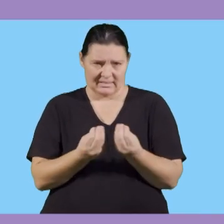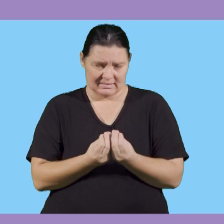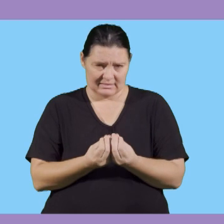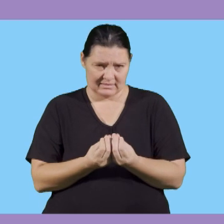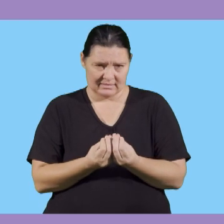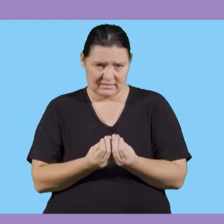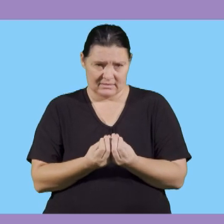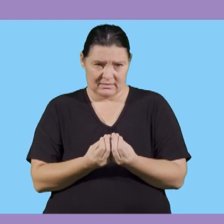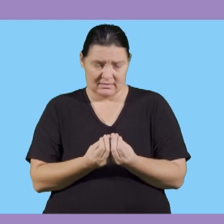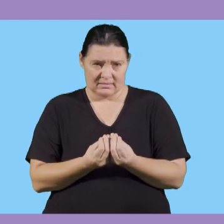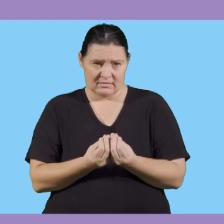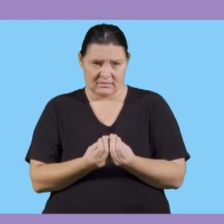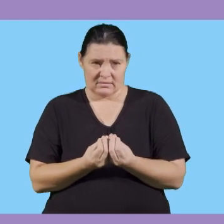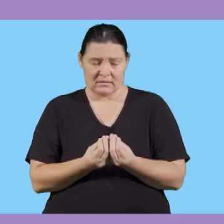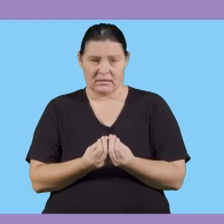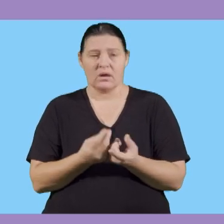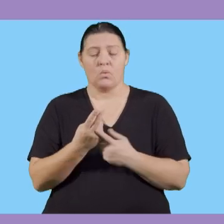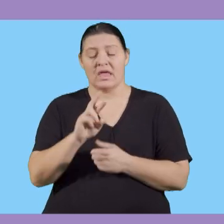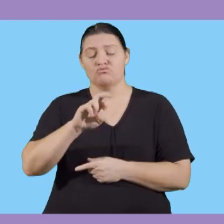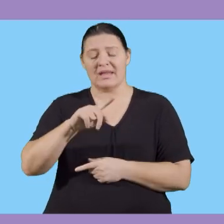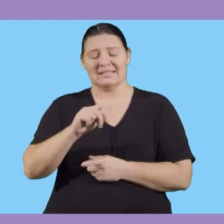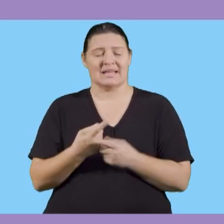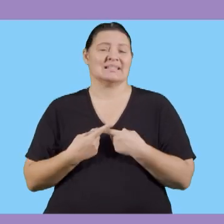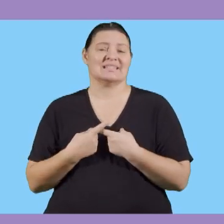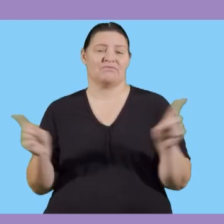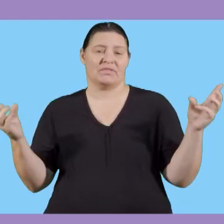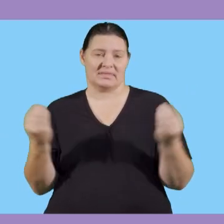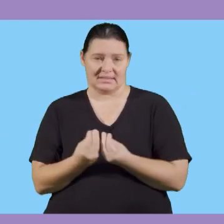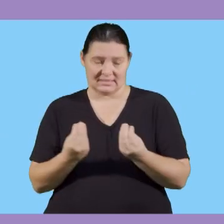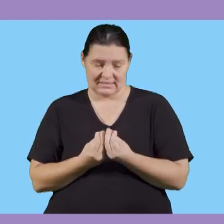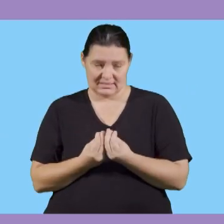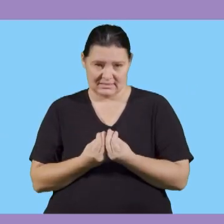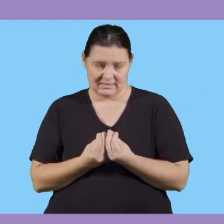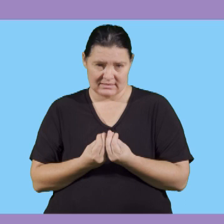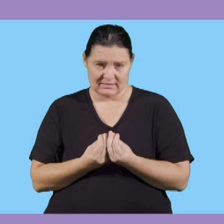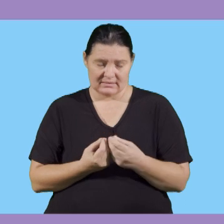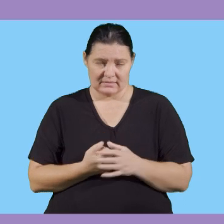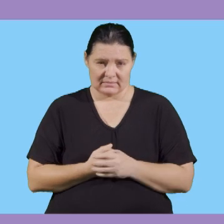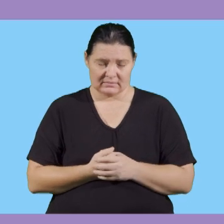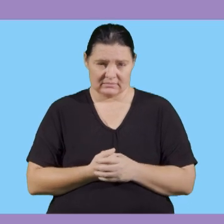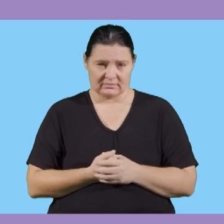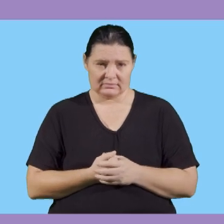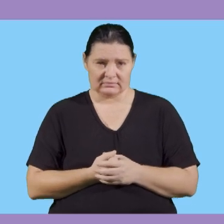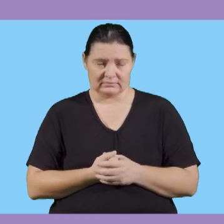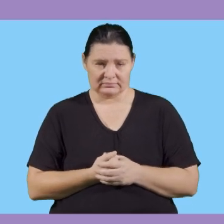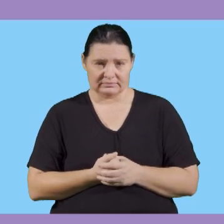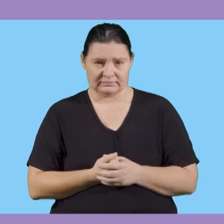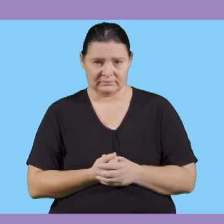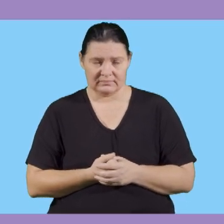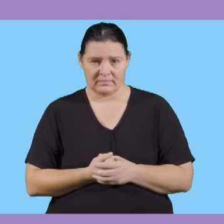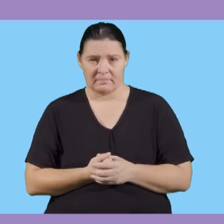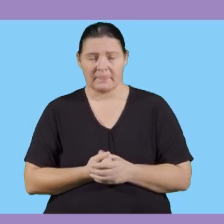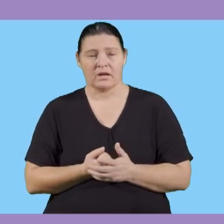same kind, right? And with a rate, we are comparing quantities of